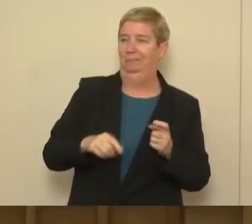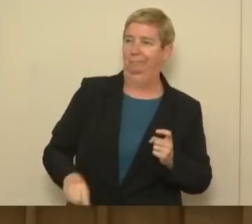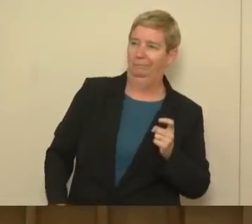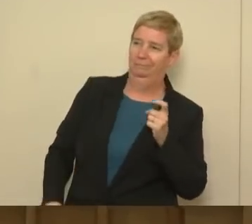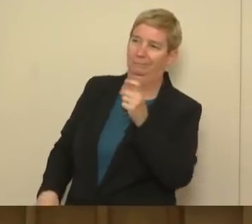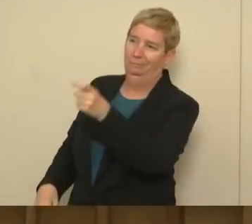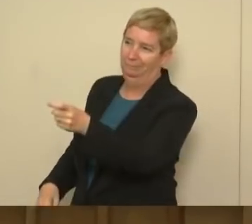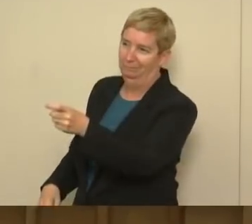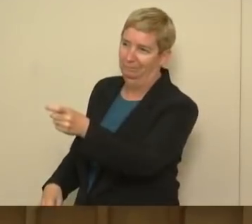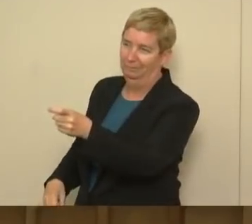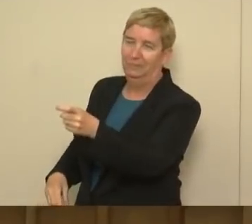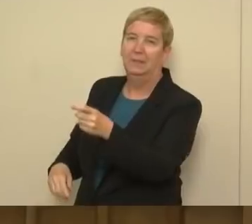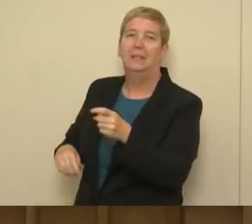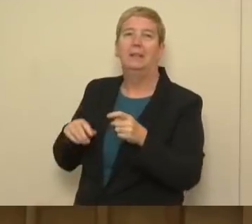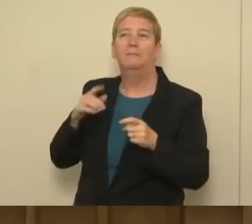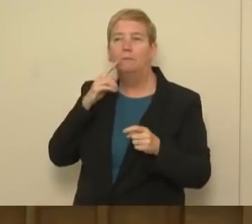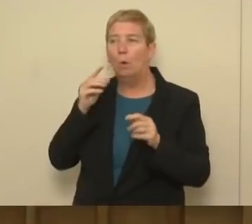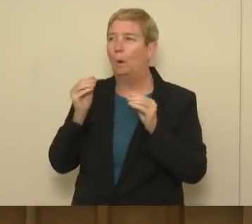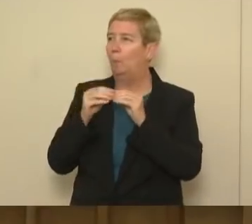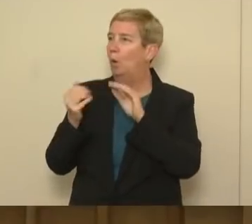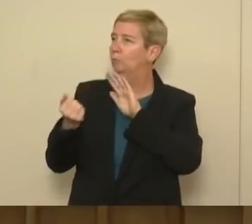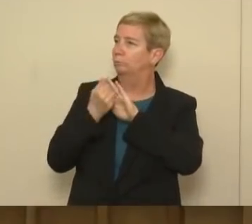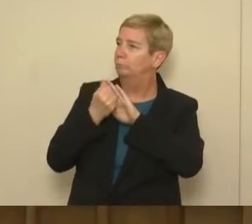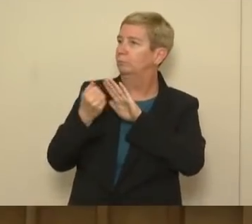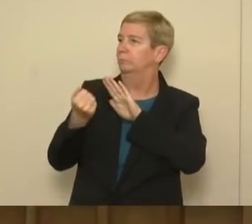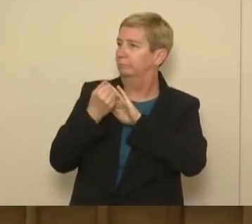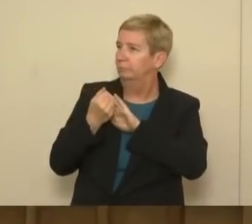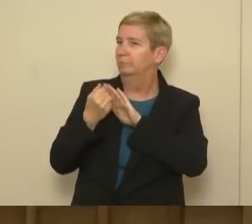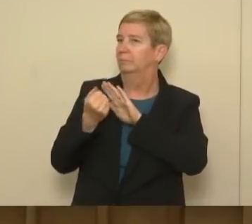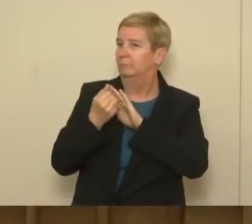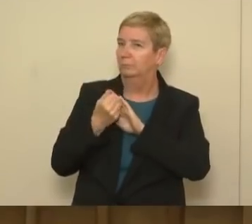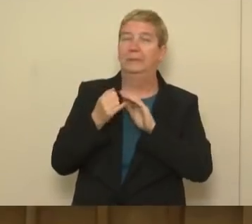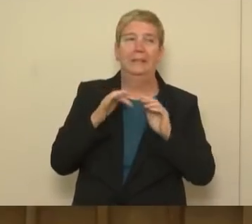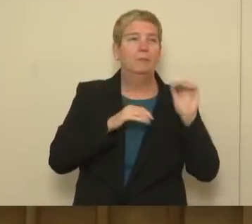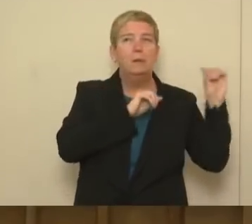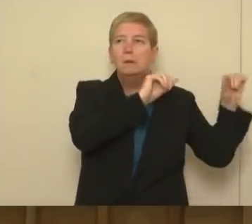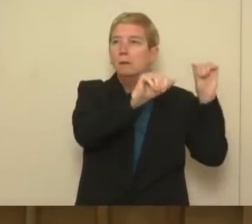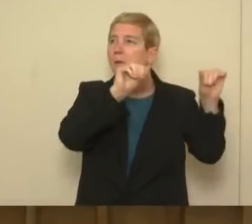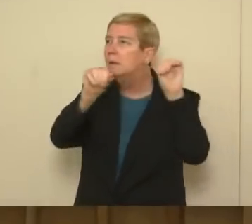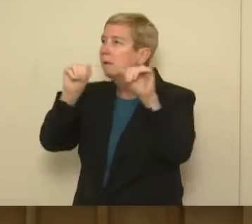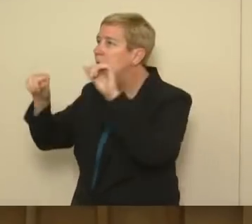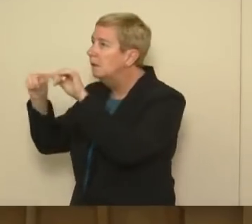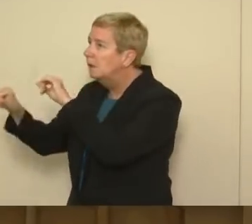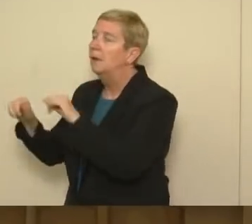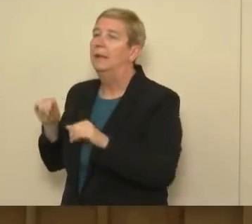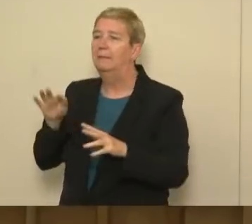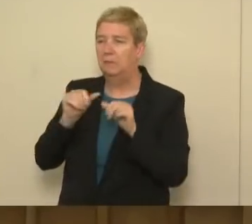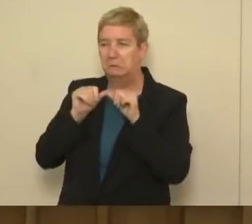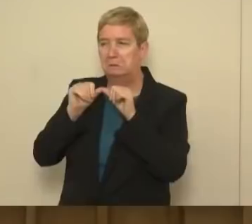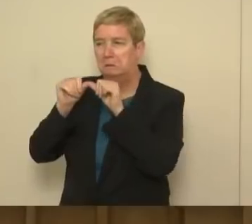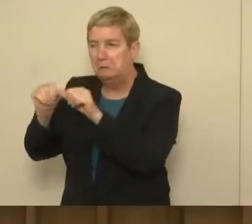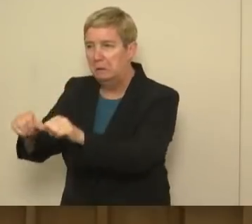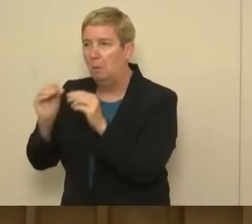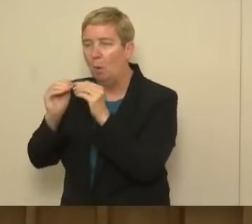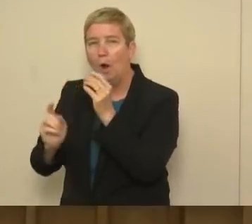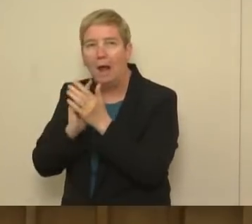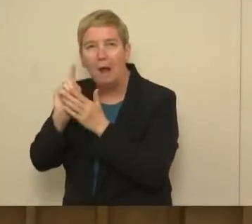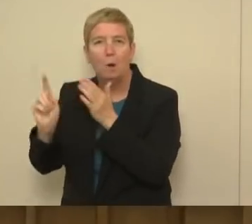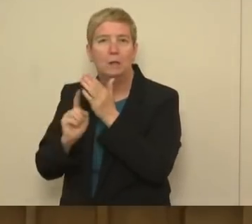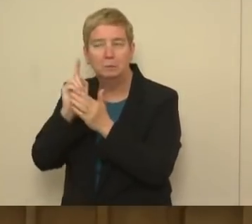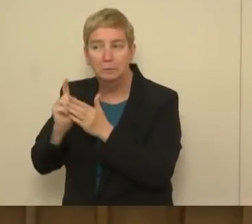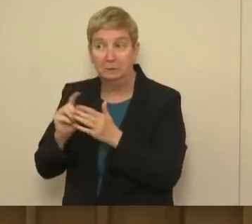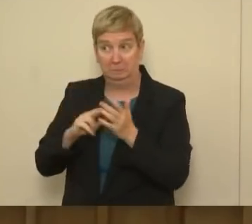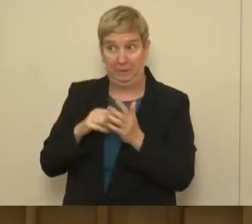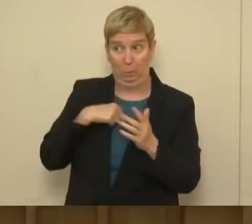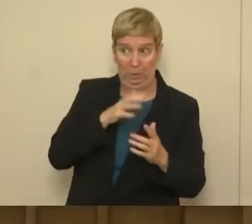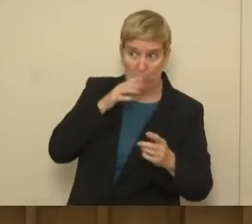door, that's their title. They are enumerators, that they can have bonuses if they do more, if they stay on the job more. And most of these jobs are,